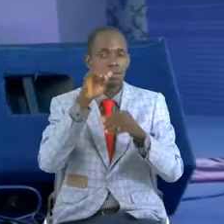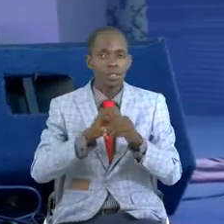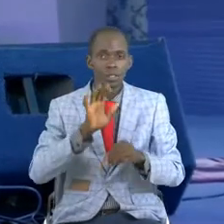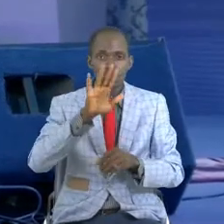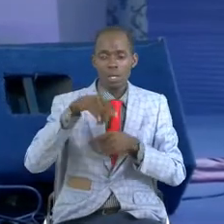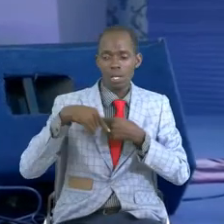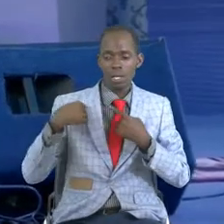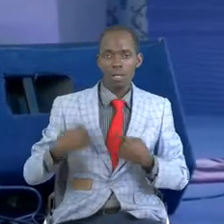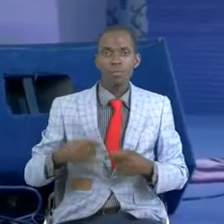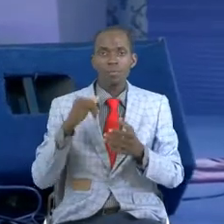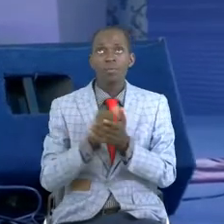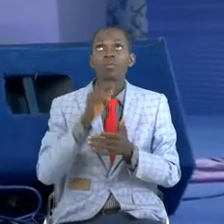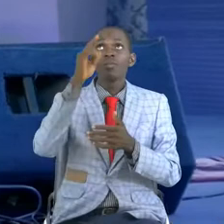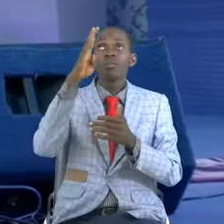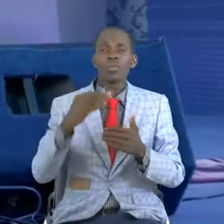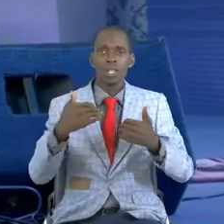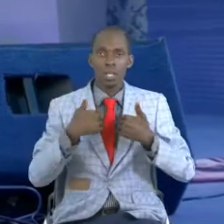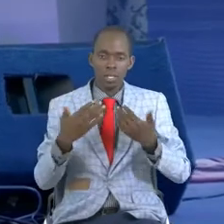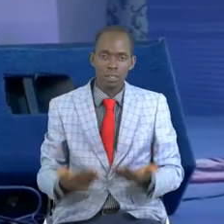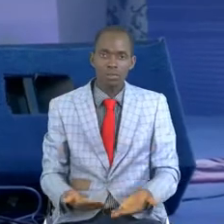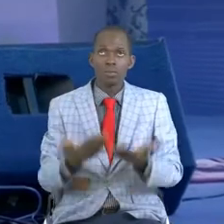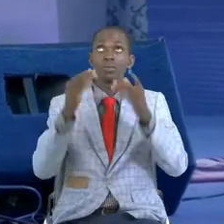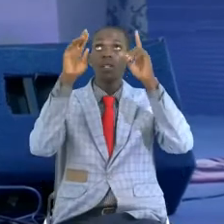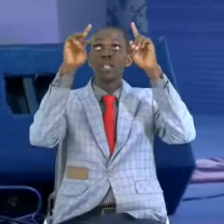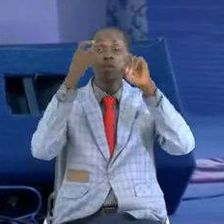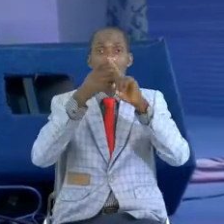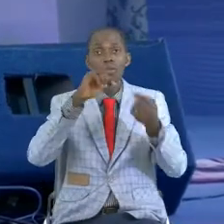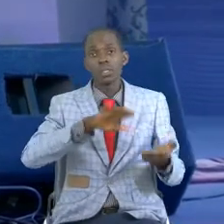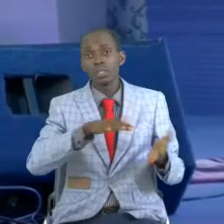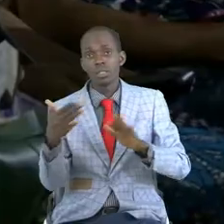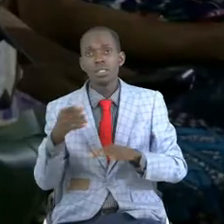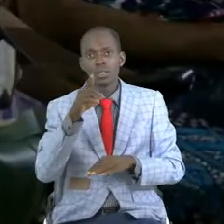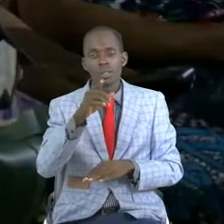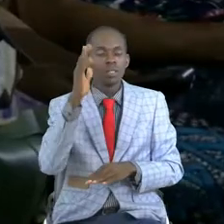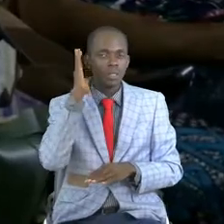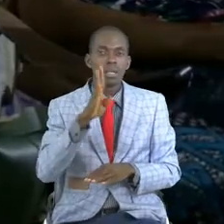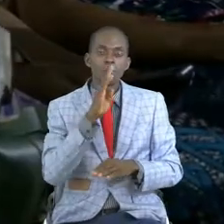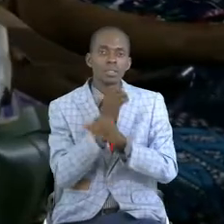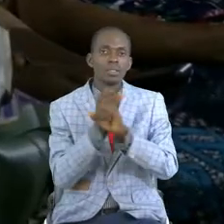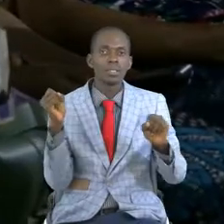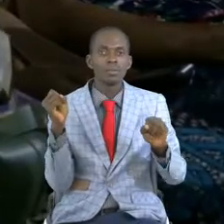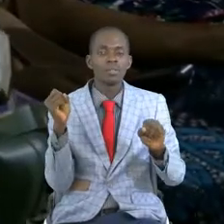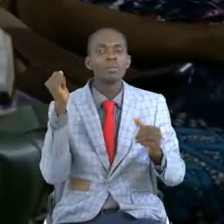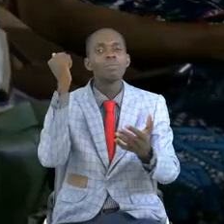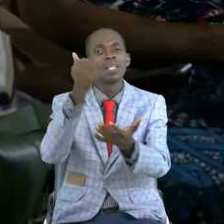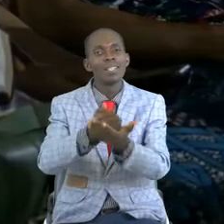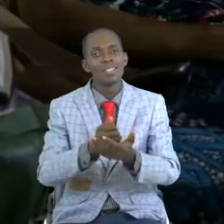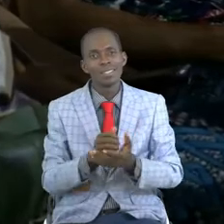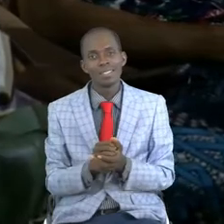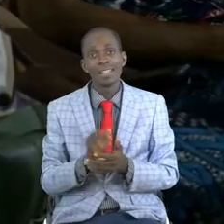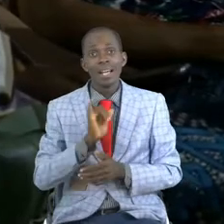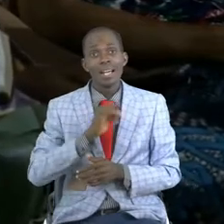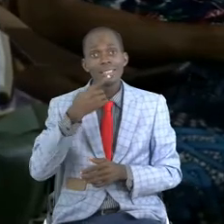God has raised him from the dead, thou shalt be saved. I said,